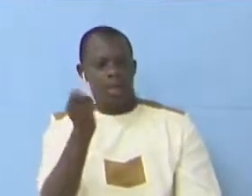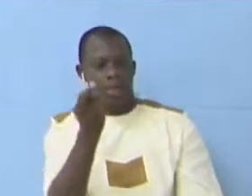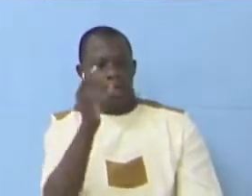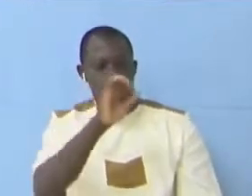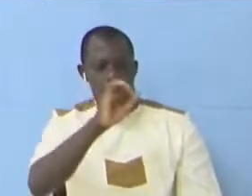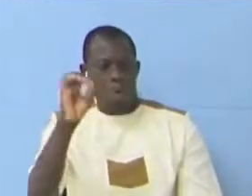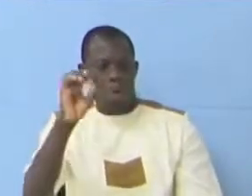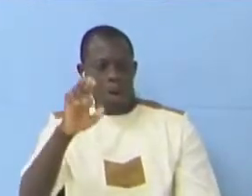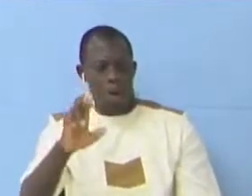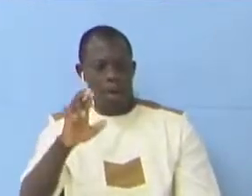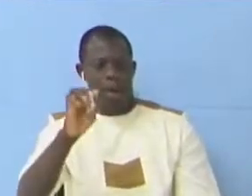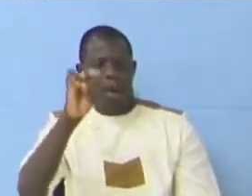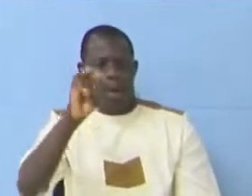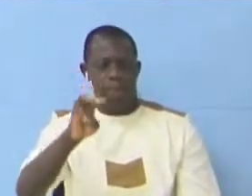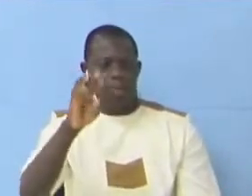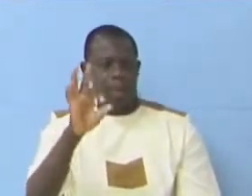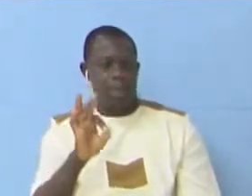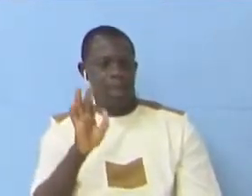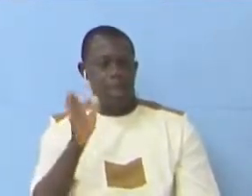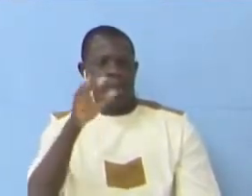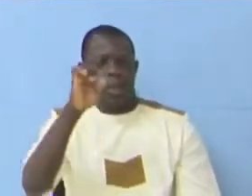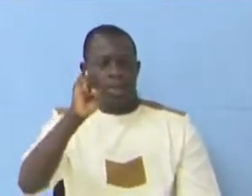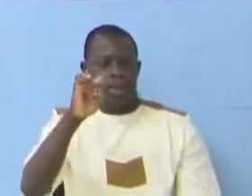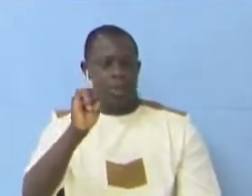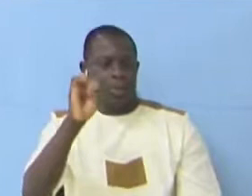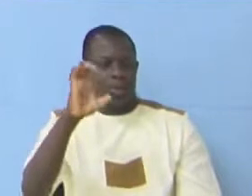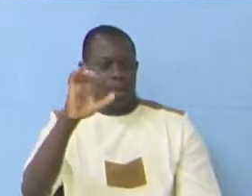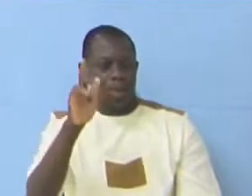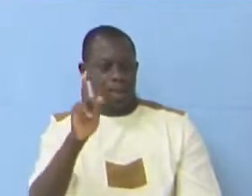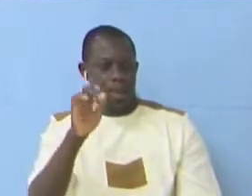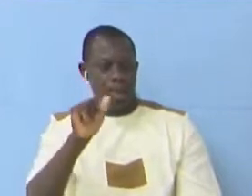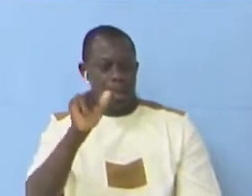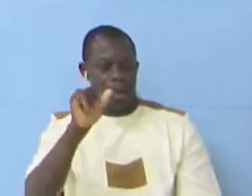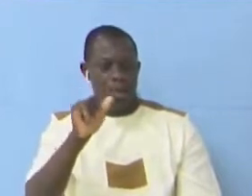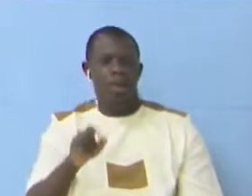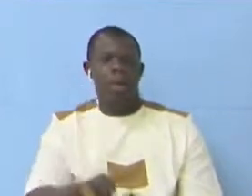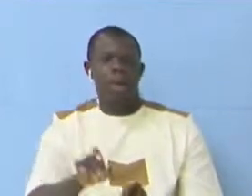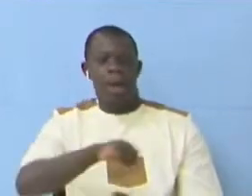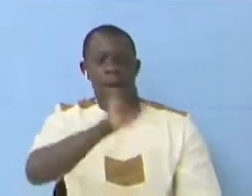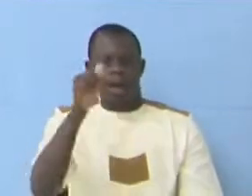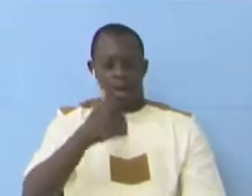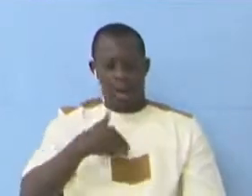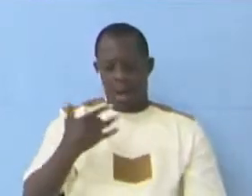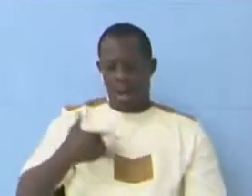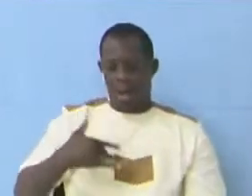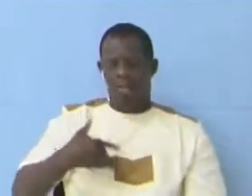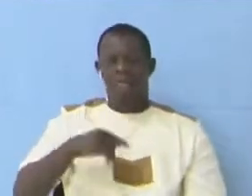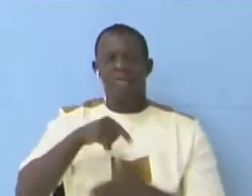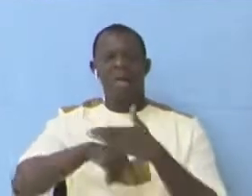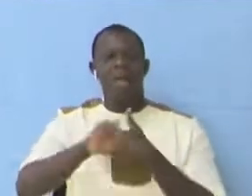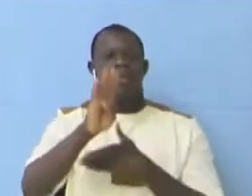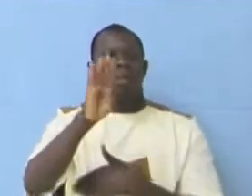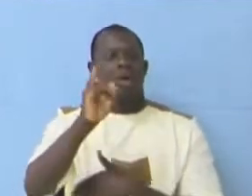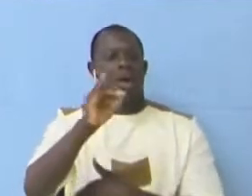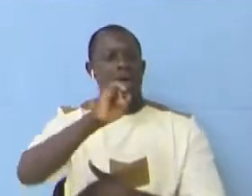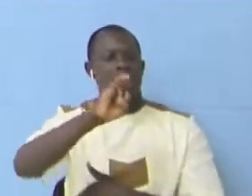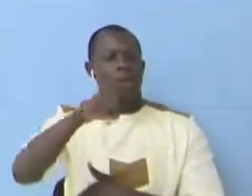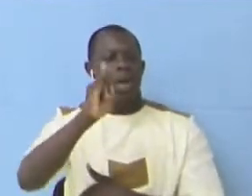maa ngi tudd Jibril Ngor MT Seka. And I live in Bijilo. maa ngi dëkk